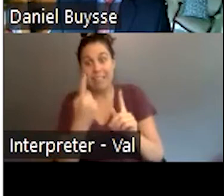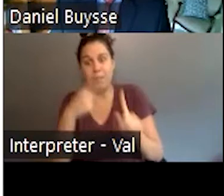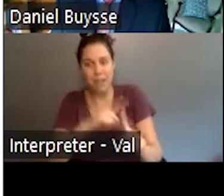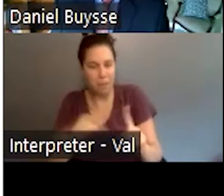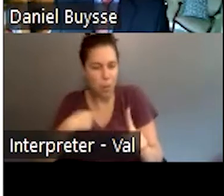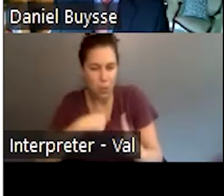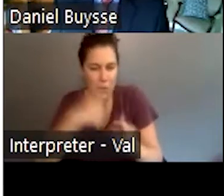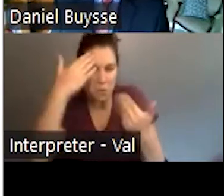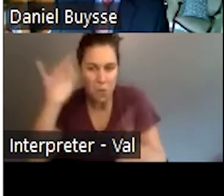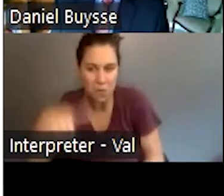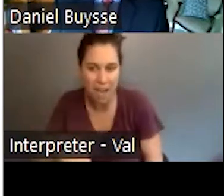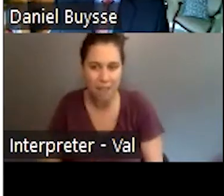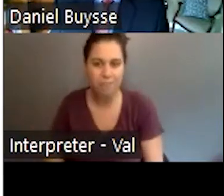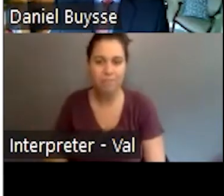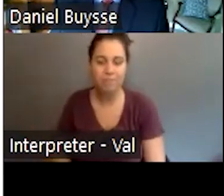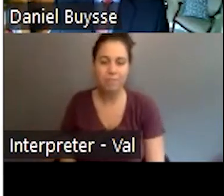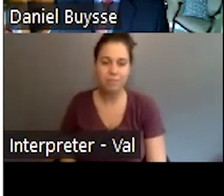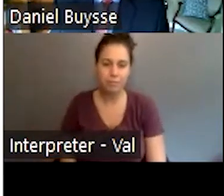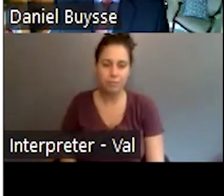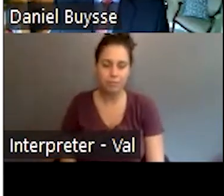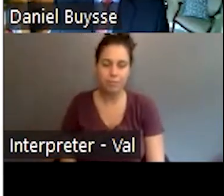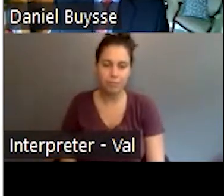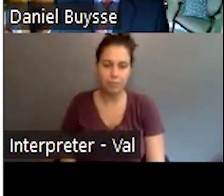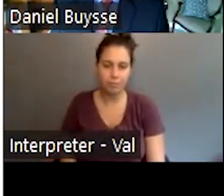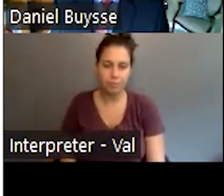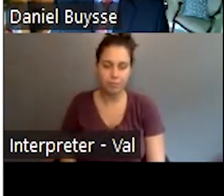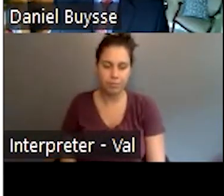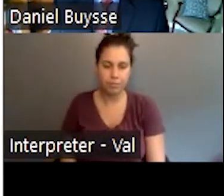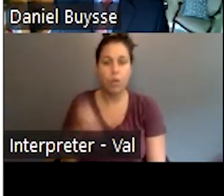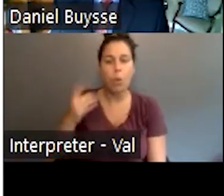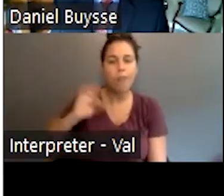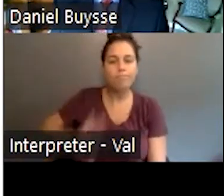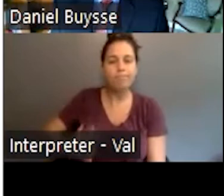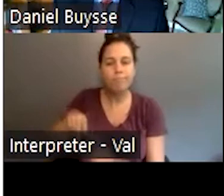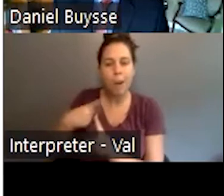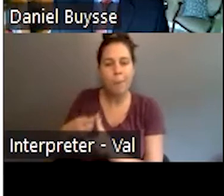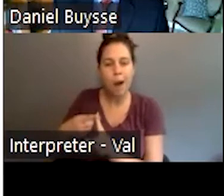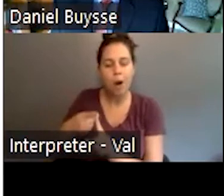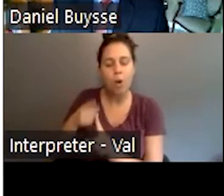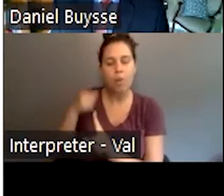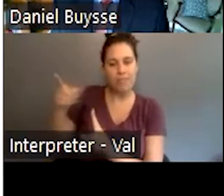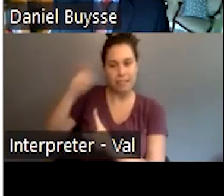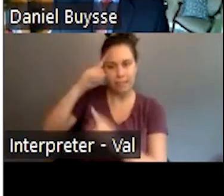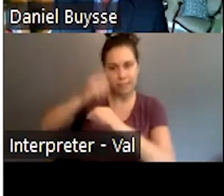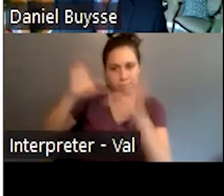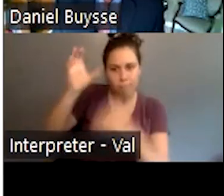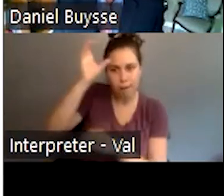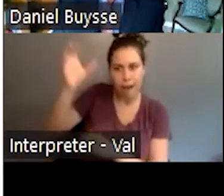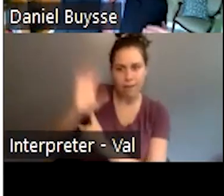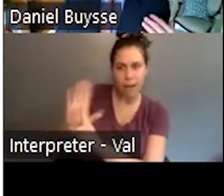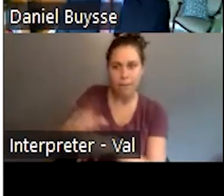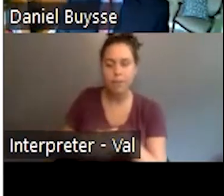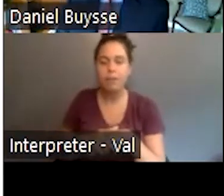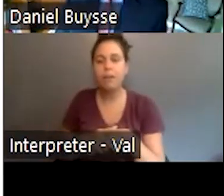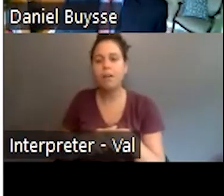But I think that one of the useful things about this conceptualization is that if we